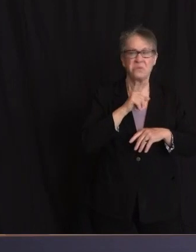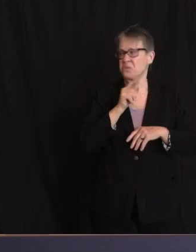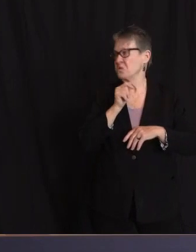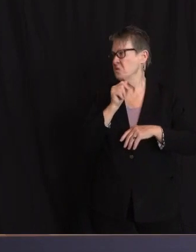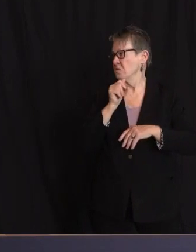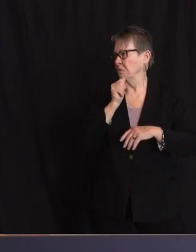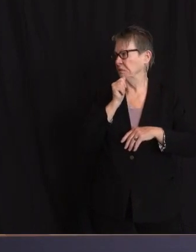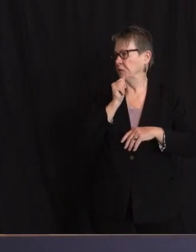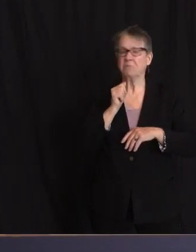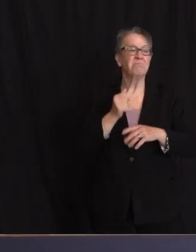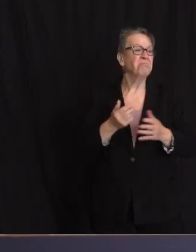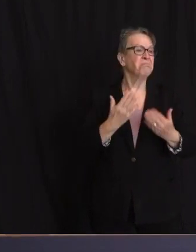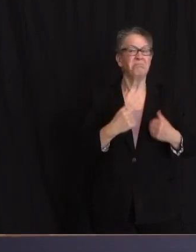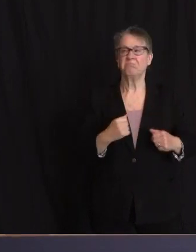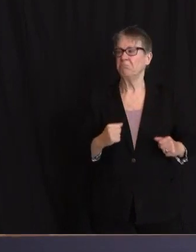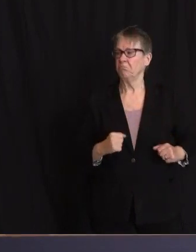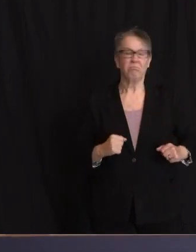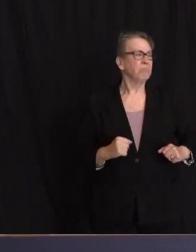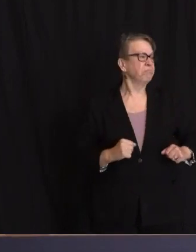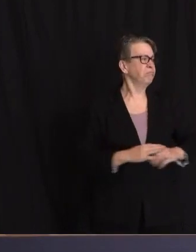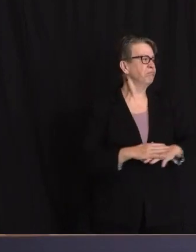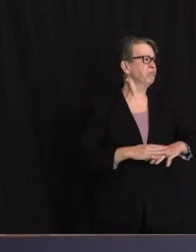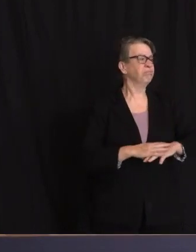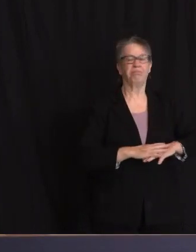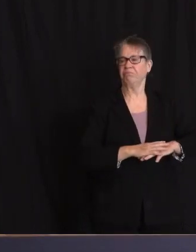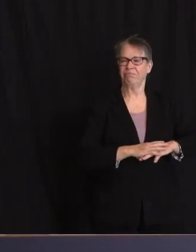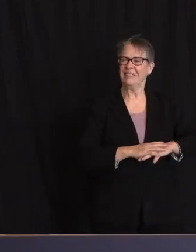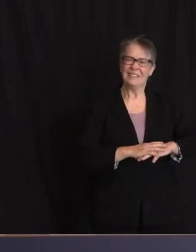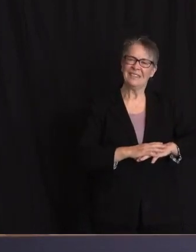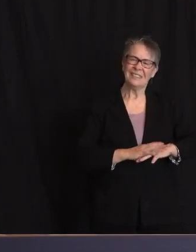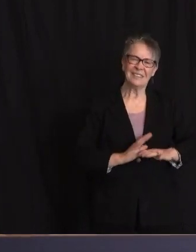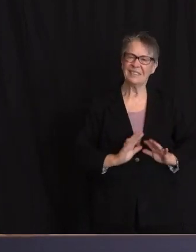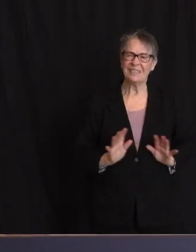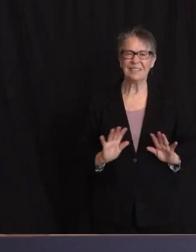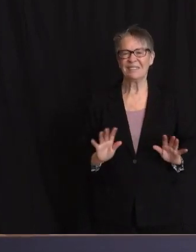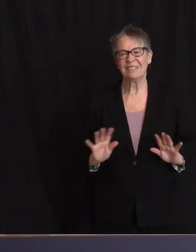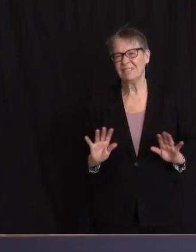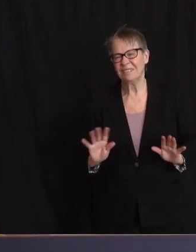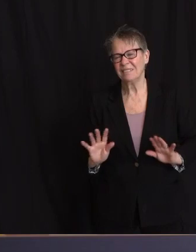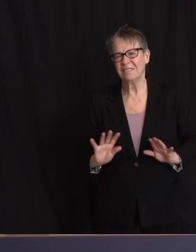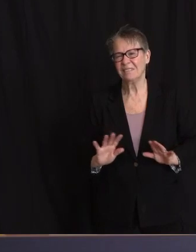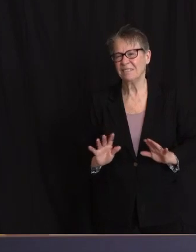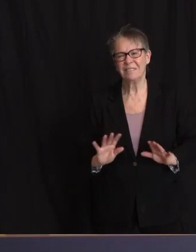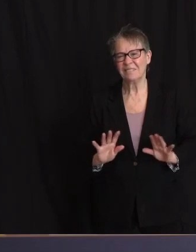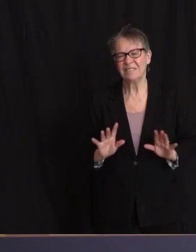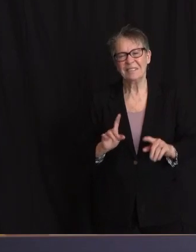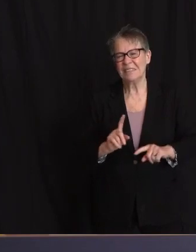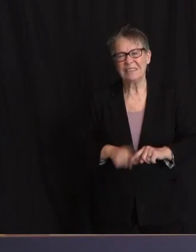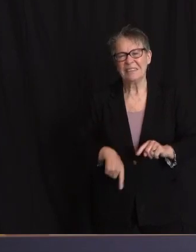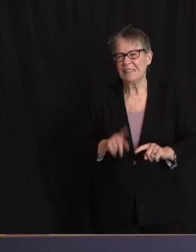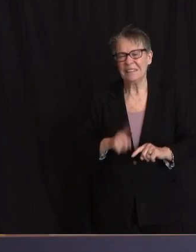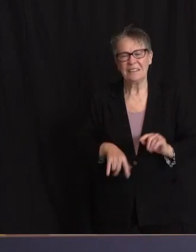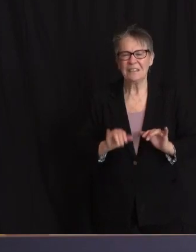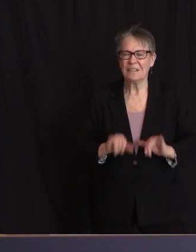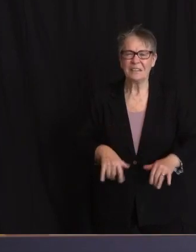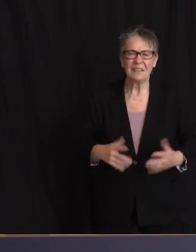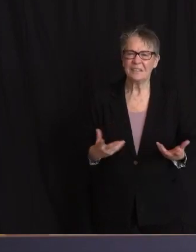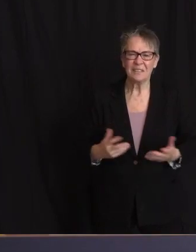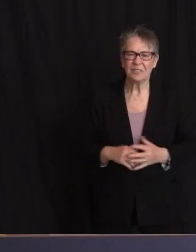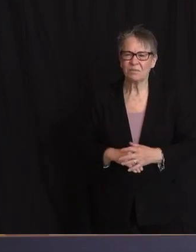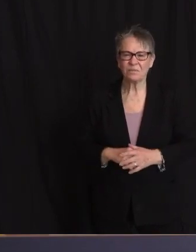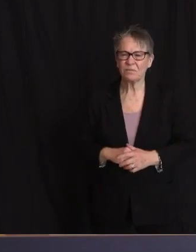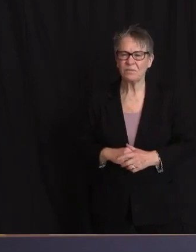that. This is first and foremost. Of those 3 concerns that you rightfully have, for those of you with families, public health